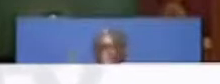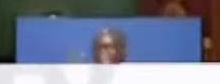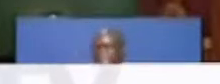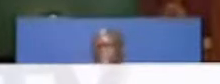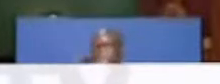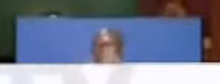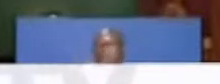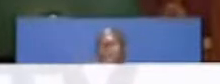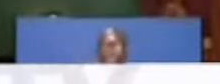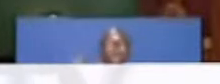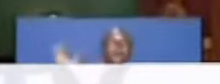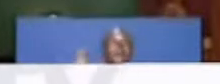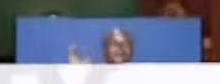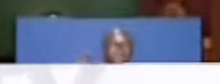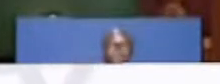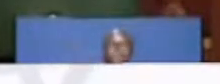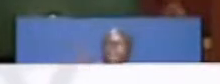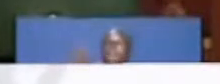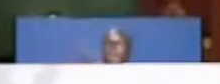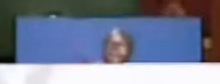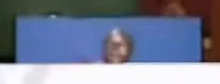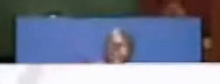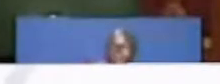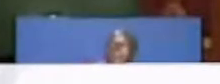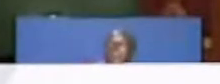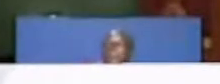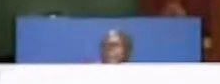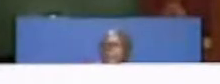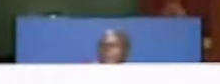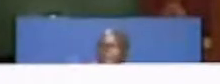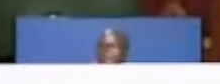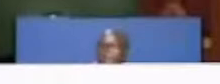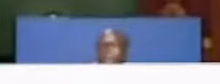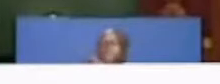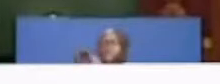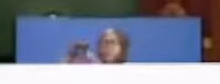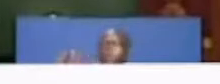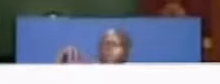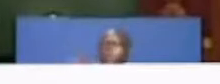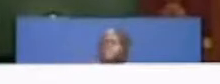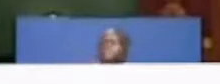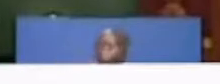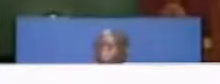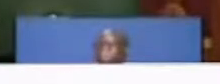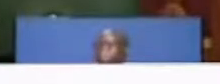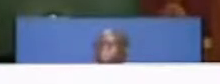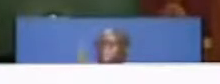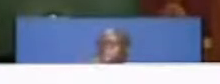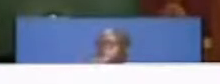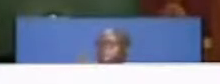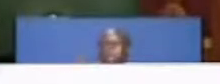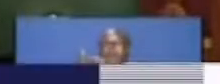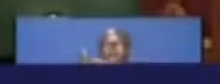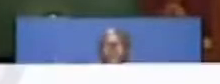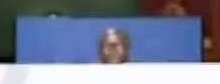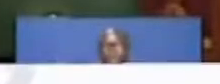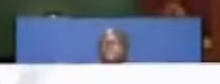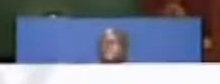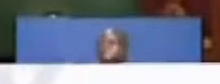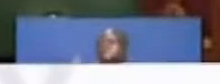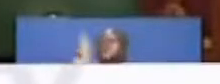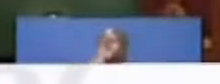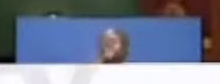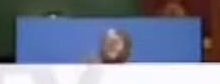our customers in Uganda and through to the DRC, issues of losses that used to amount